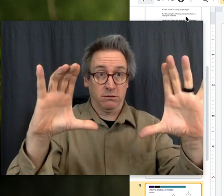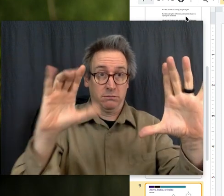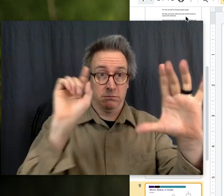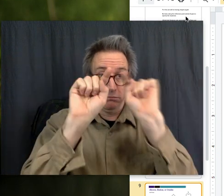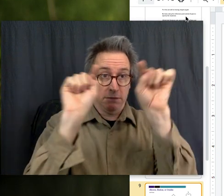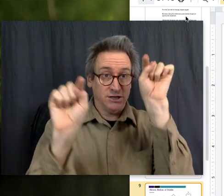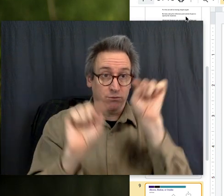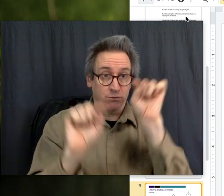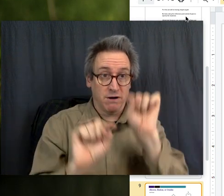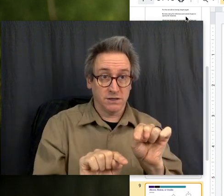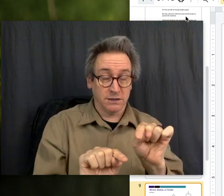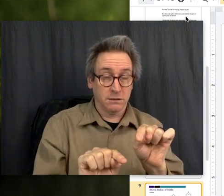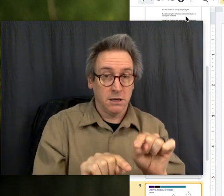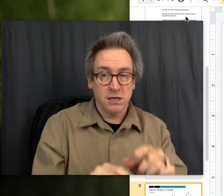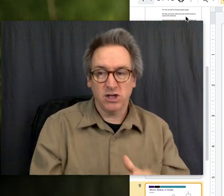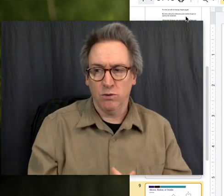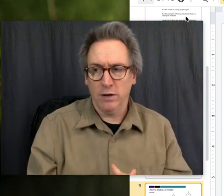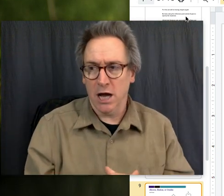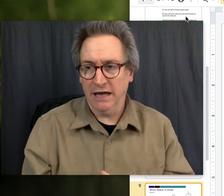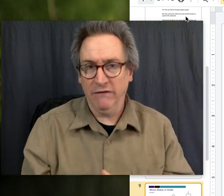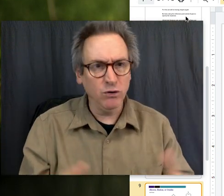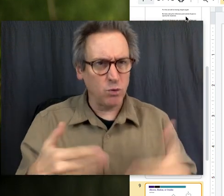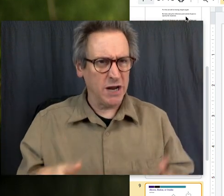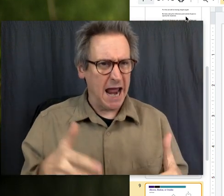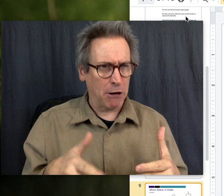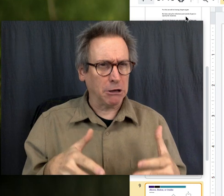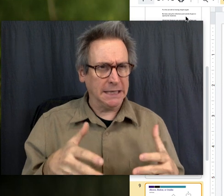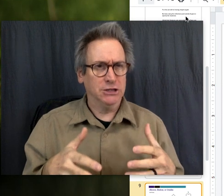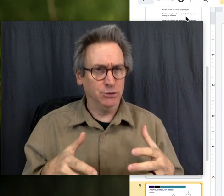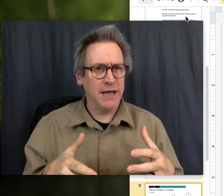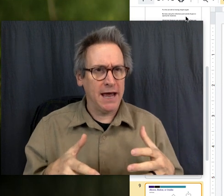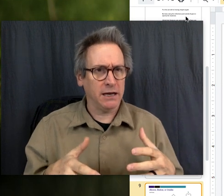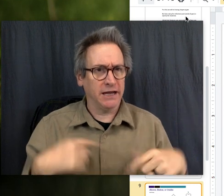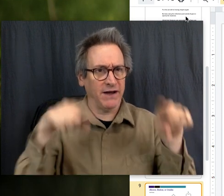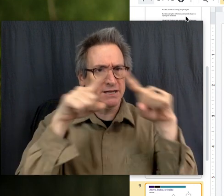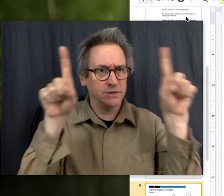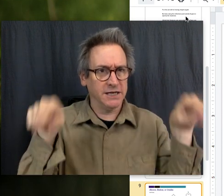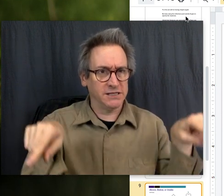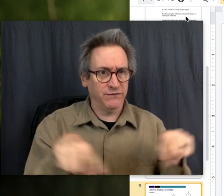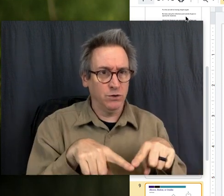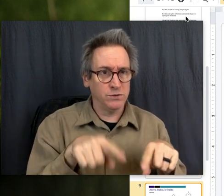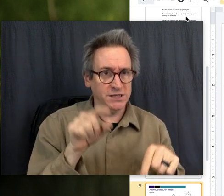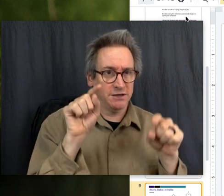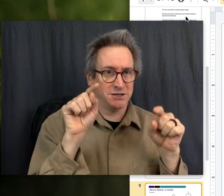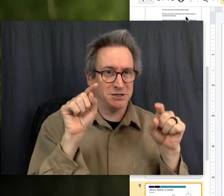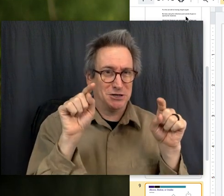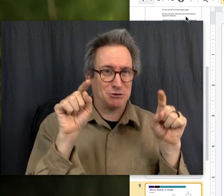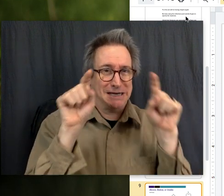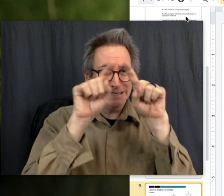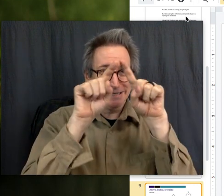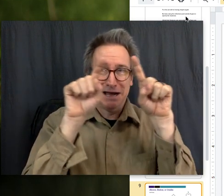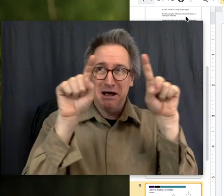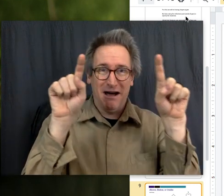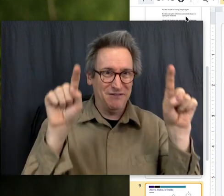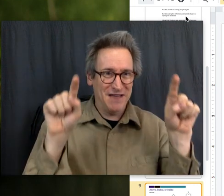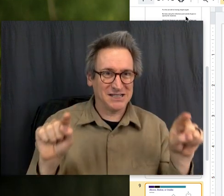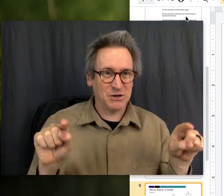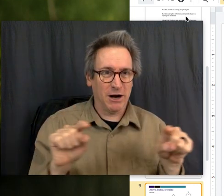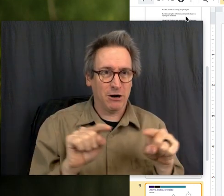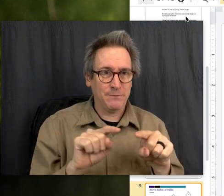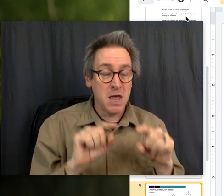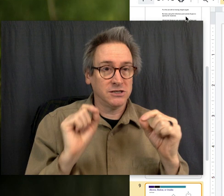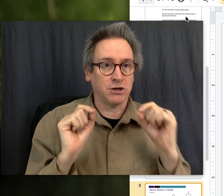there as you reference it. So if you don't inherently do that, like if I do this, if you don't see the traces of